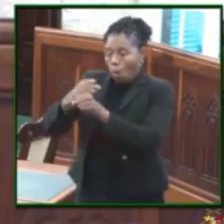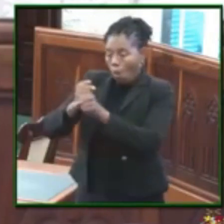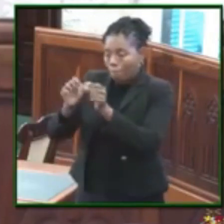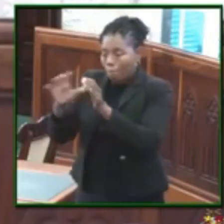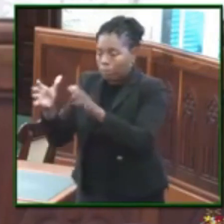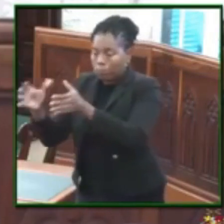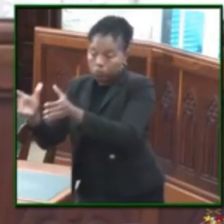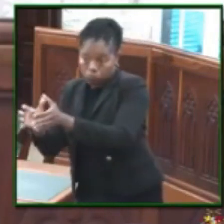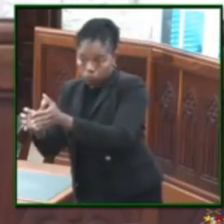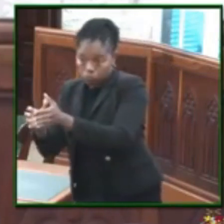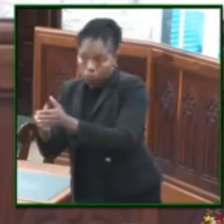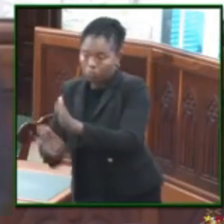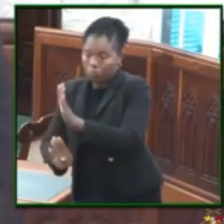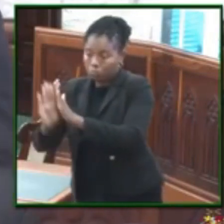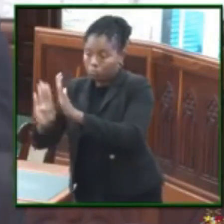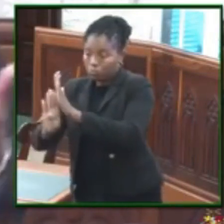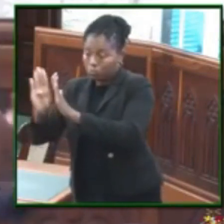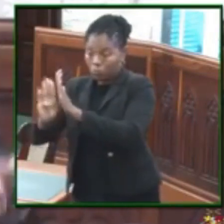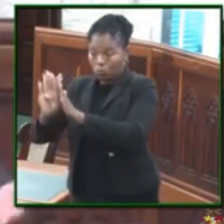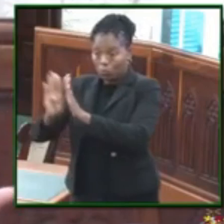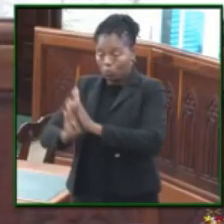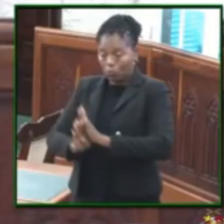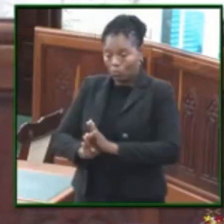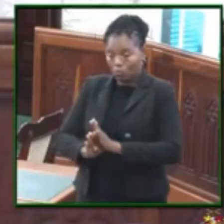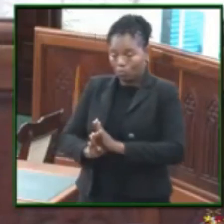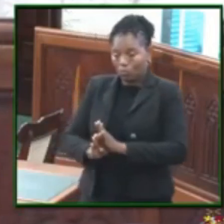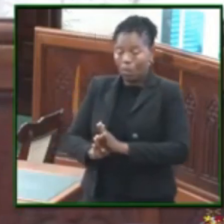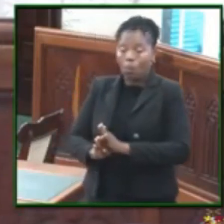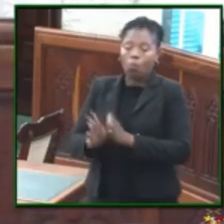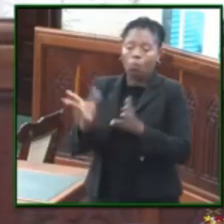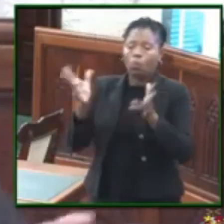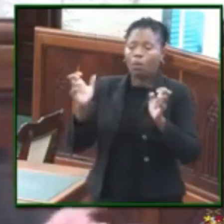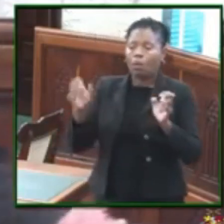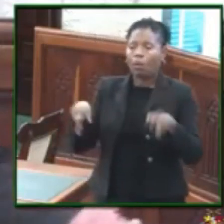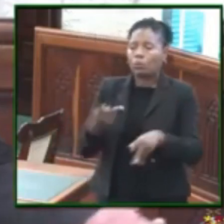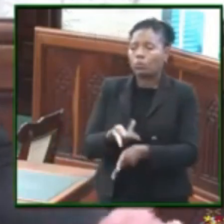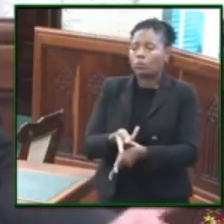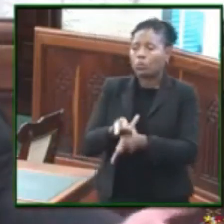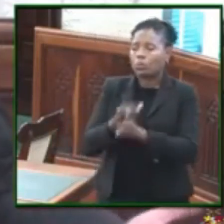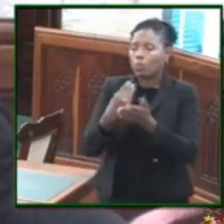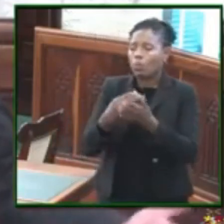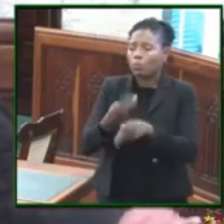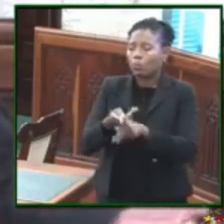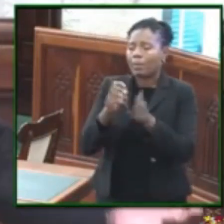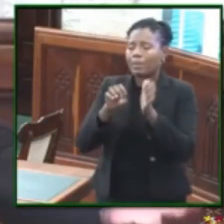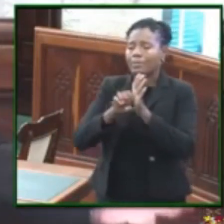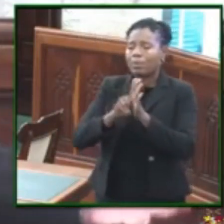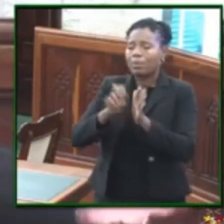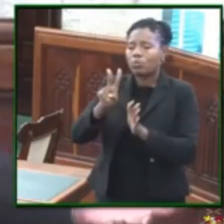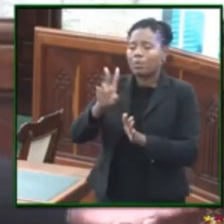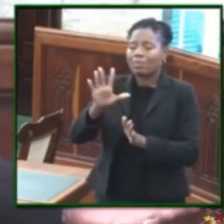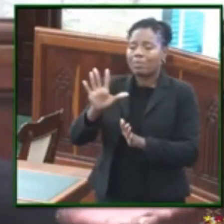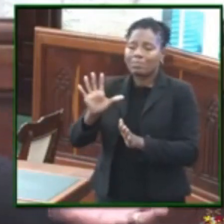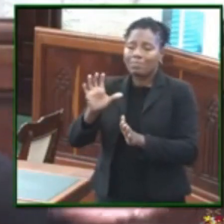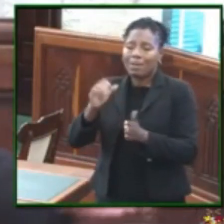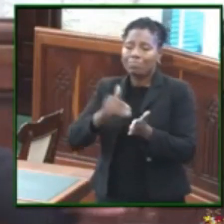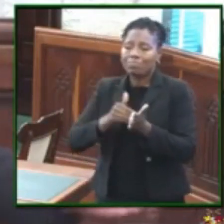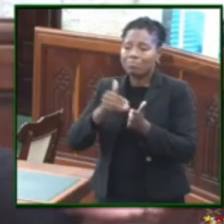sectors, whichever they are. But we hear that these loans, for example, the 25 million was for cricket